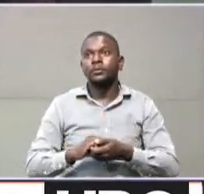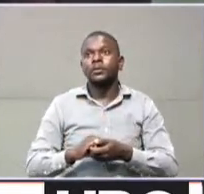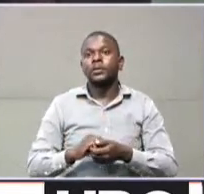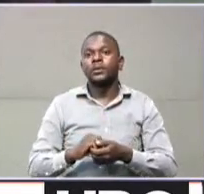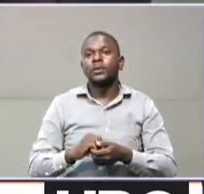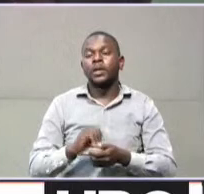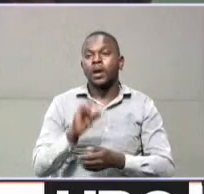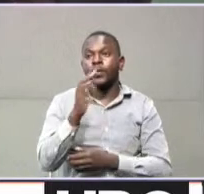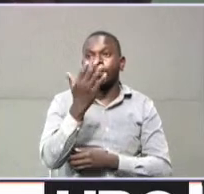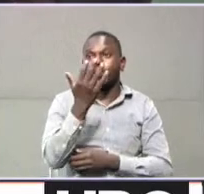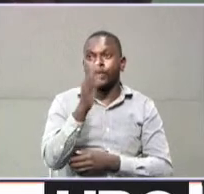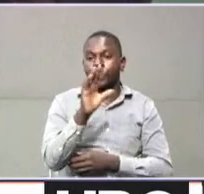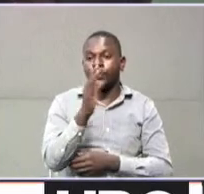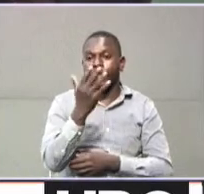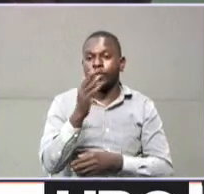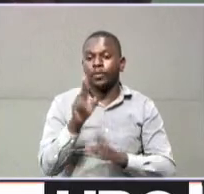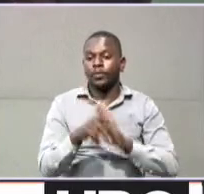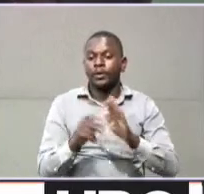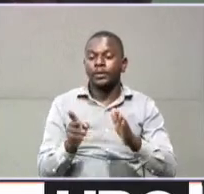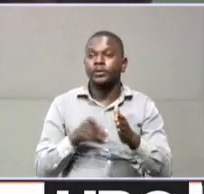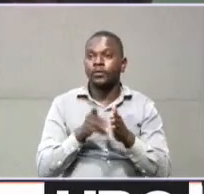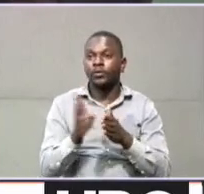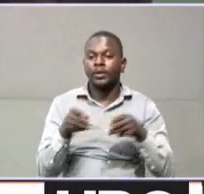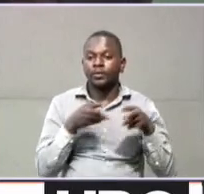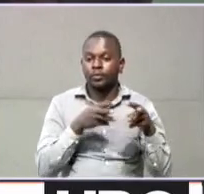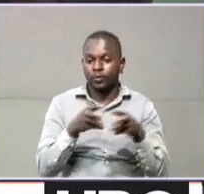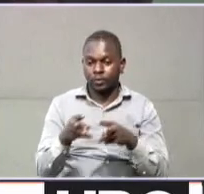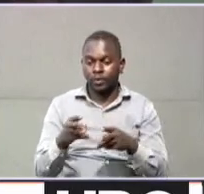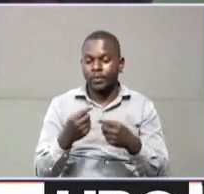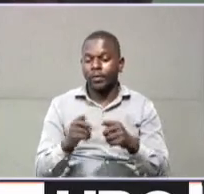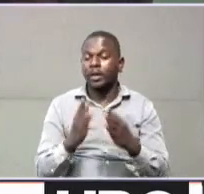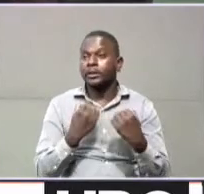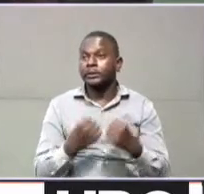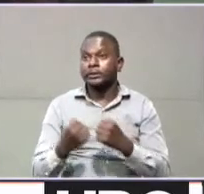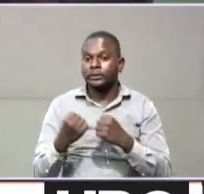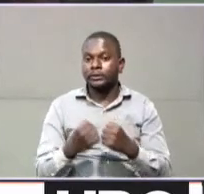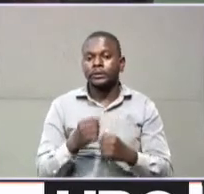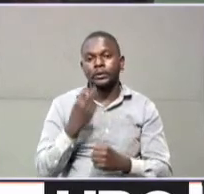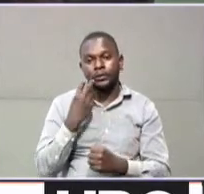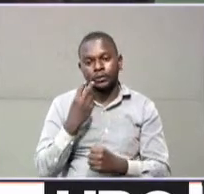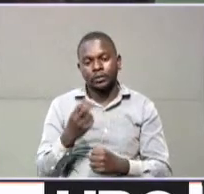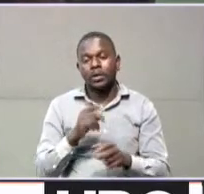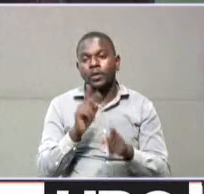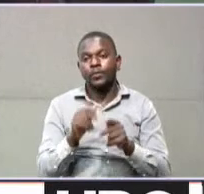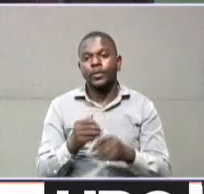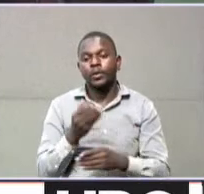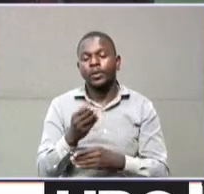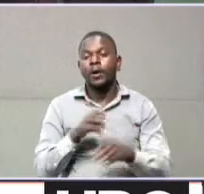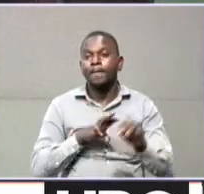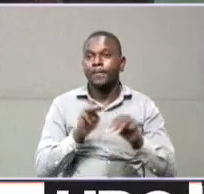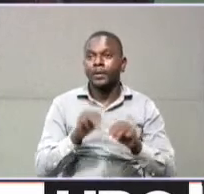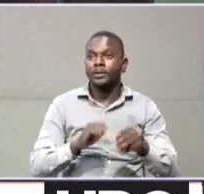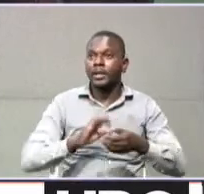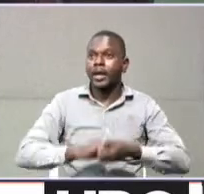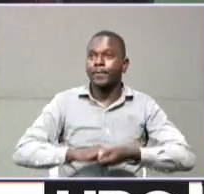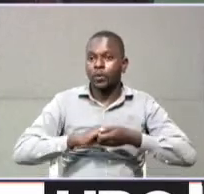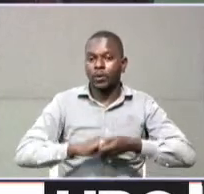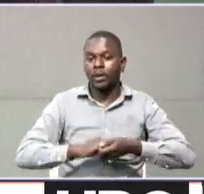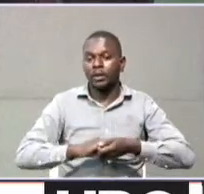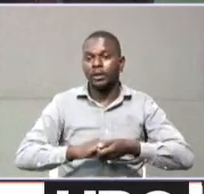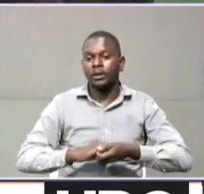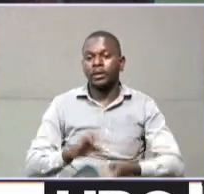reflecting the polish model but one of the challenges we found is that people who are managing yoga